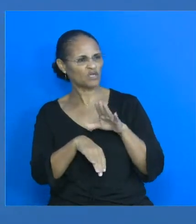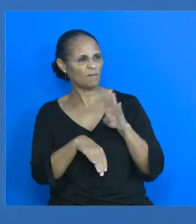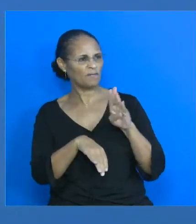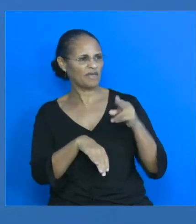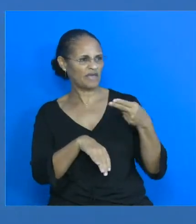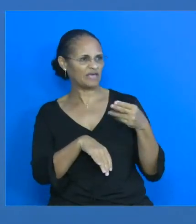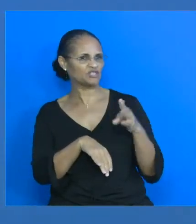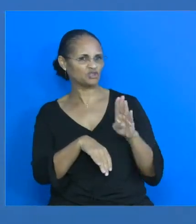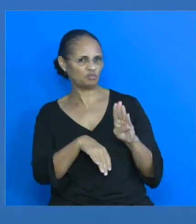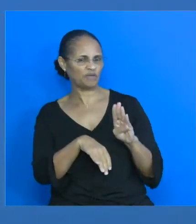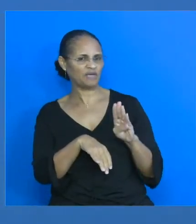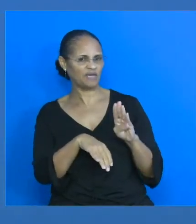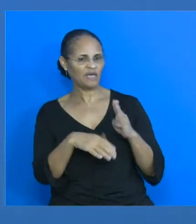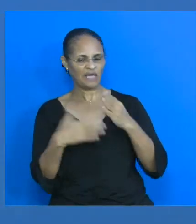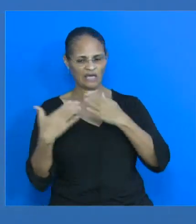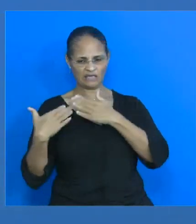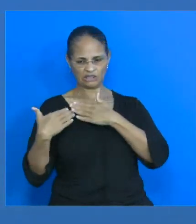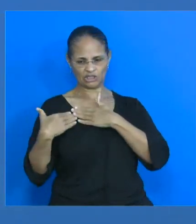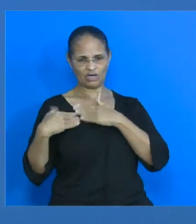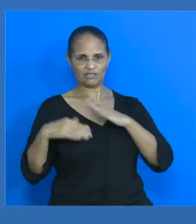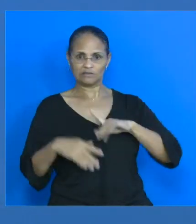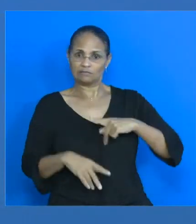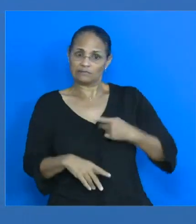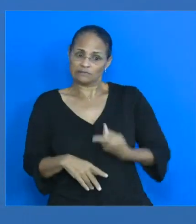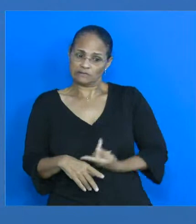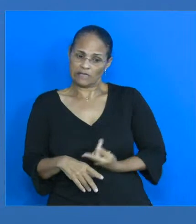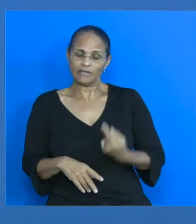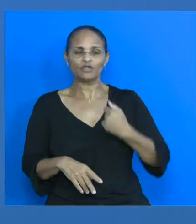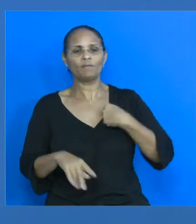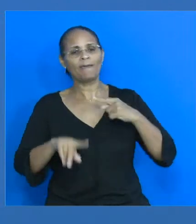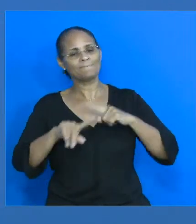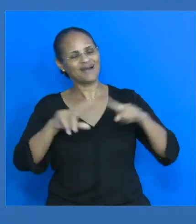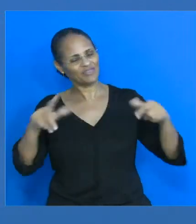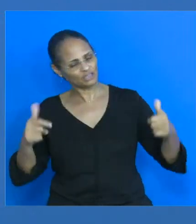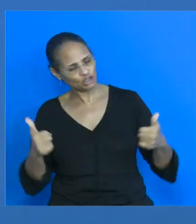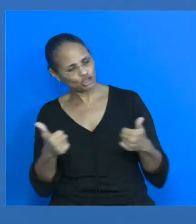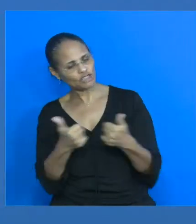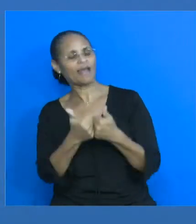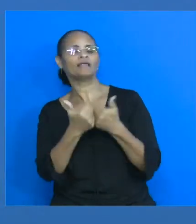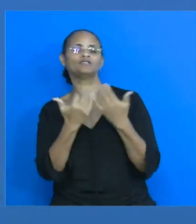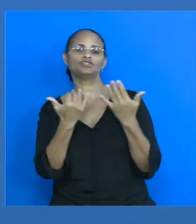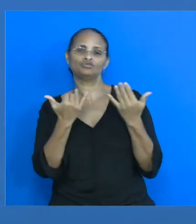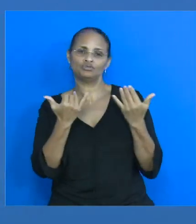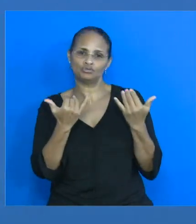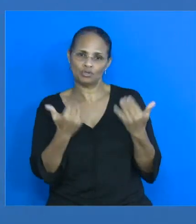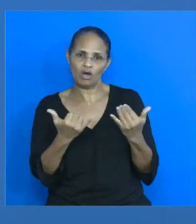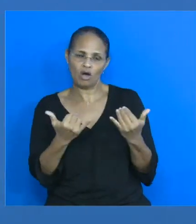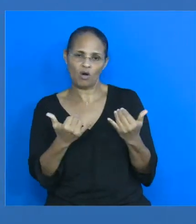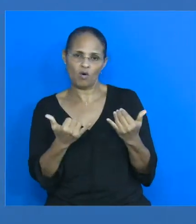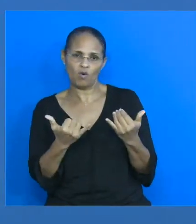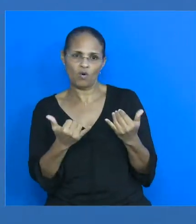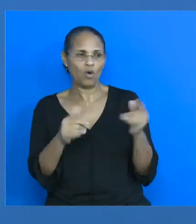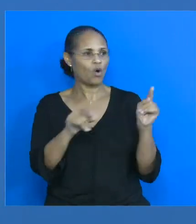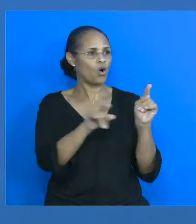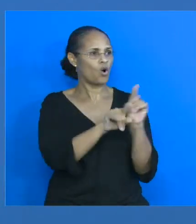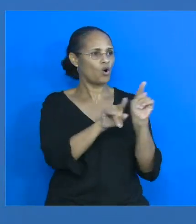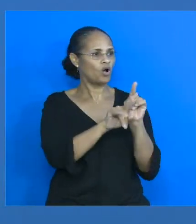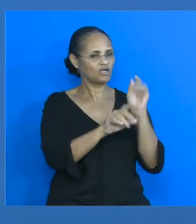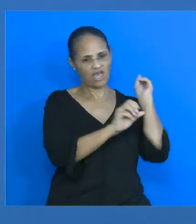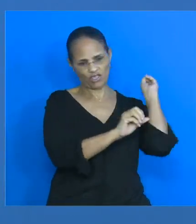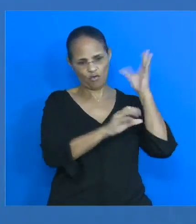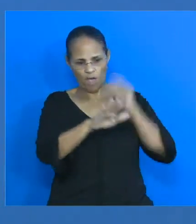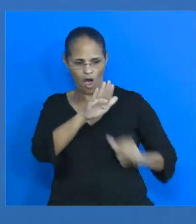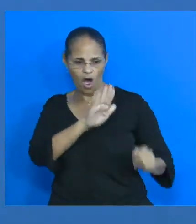but it's upsetting to me. But the challenge that we have is that. Under the bus. Pardon me? Throw me under the bus, but go